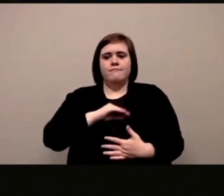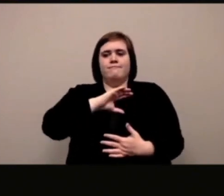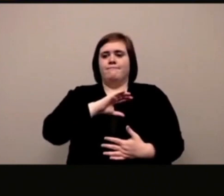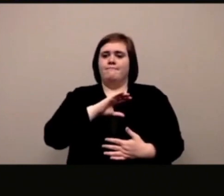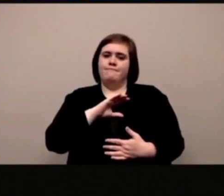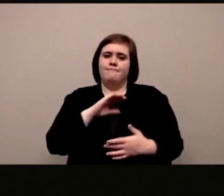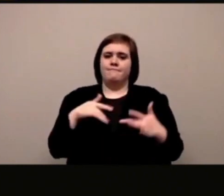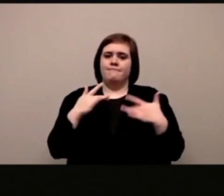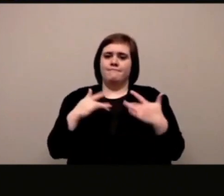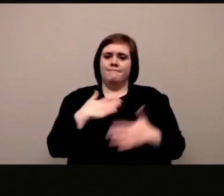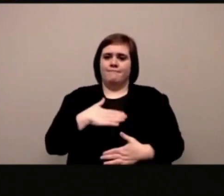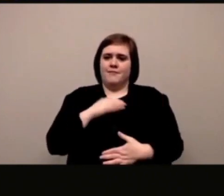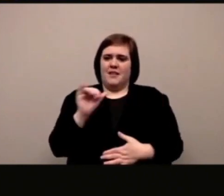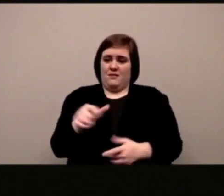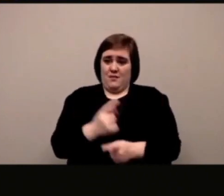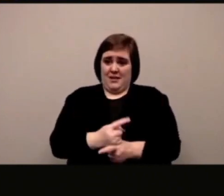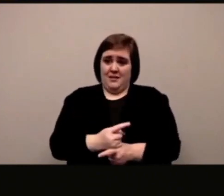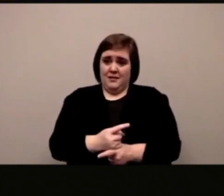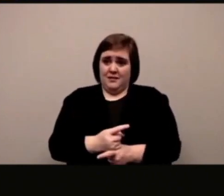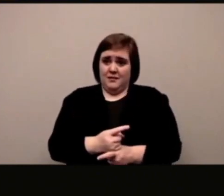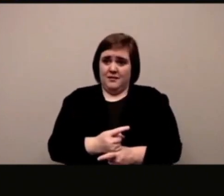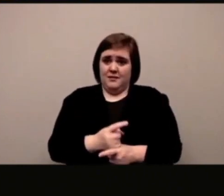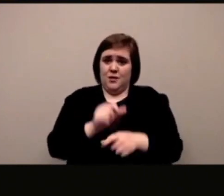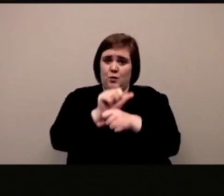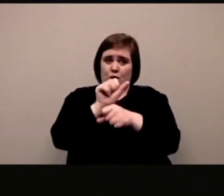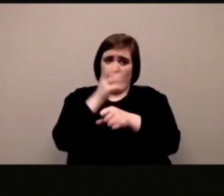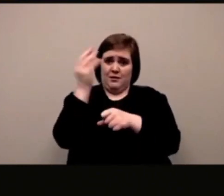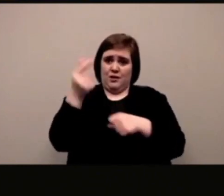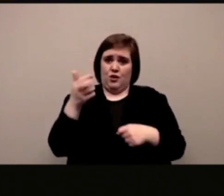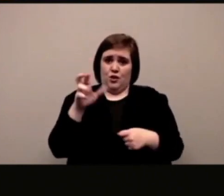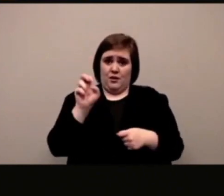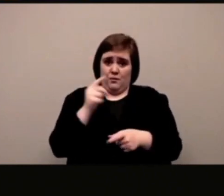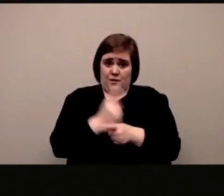enjoyment to you to be able to work in the garden, so.